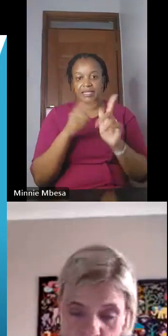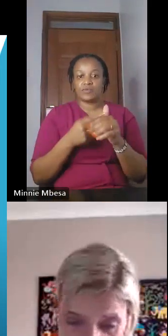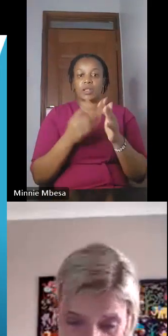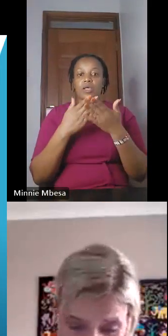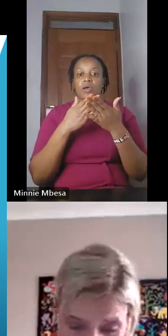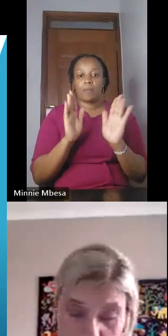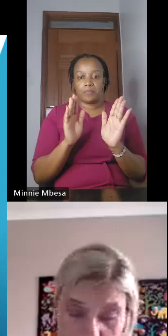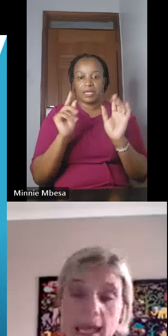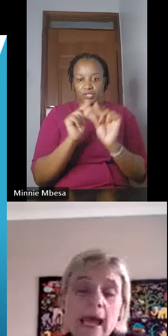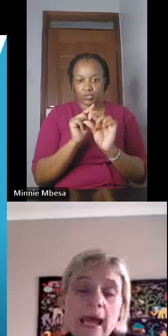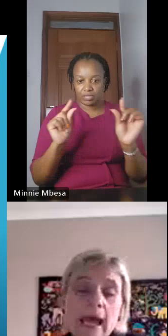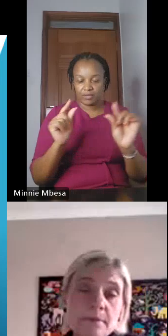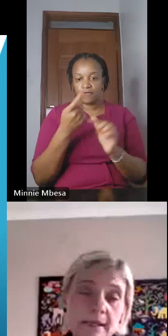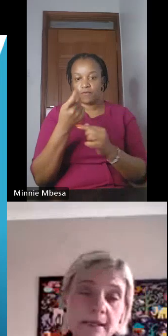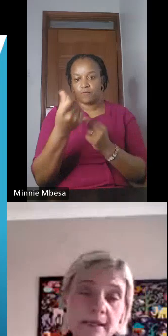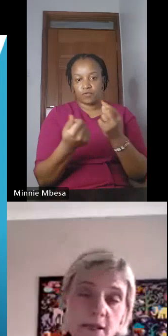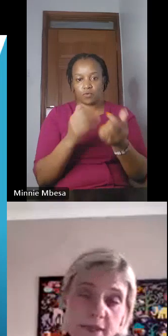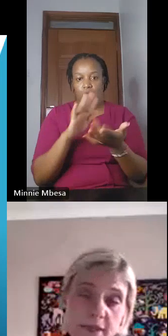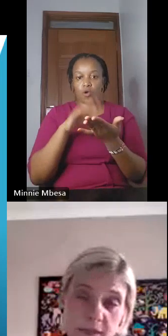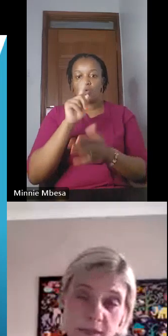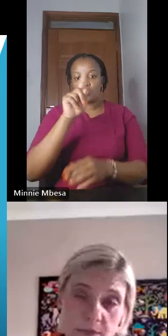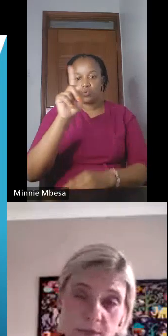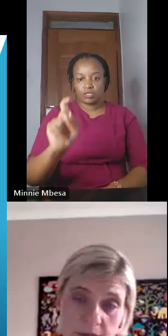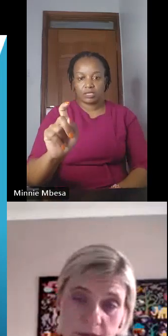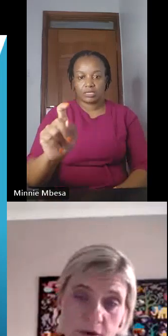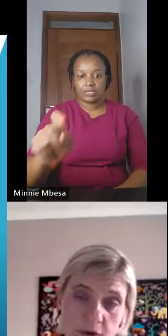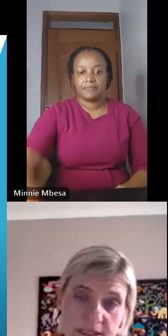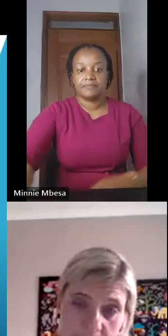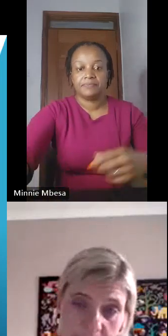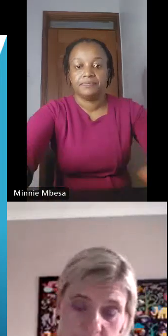few more questions. I'm really sorry that we're